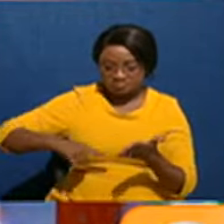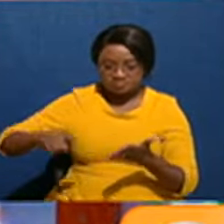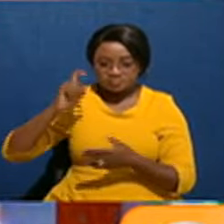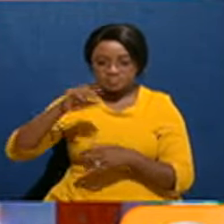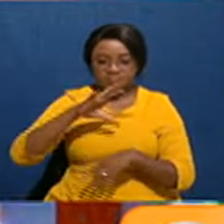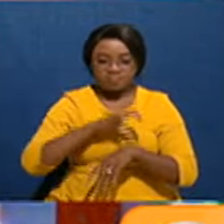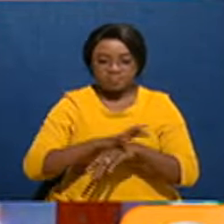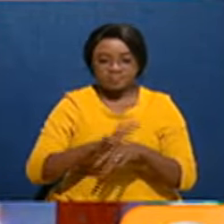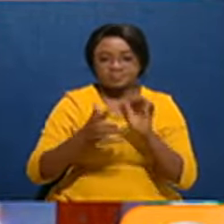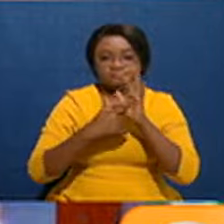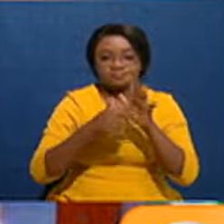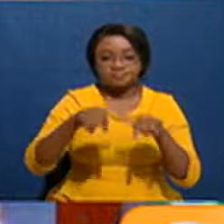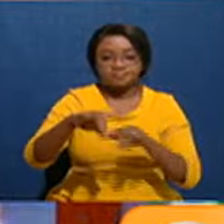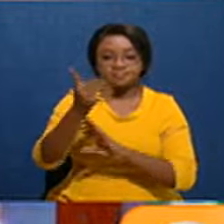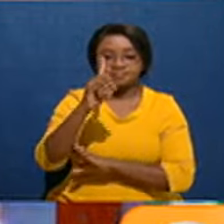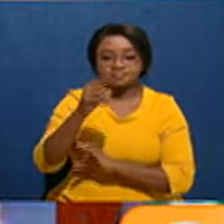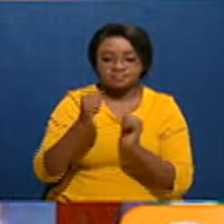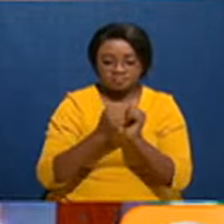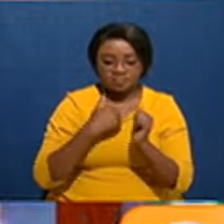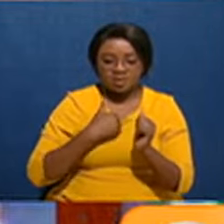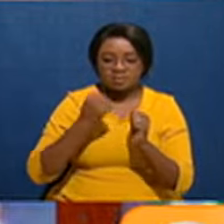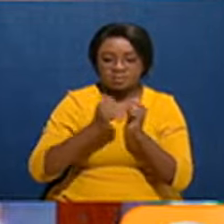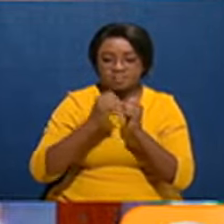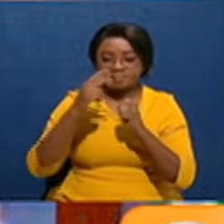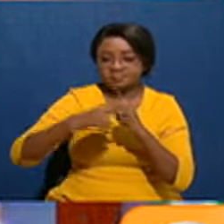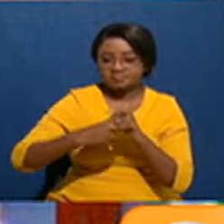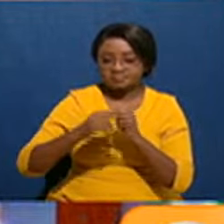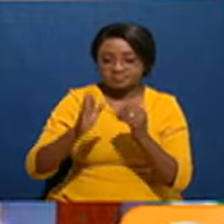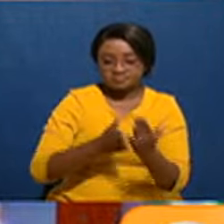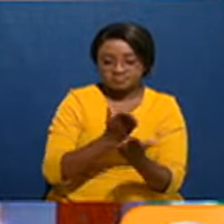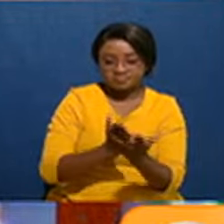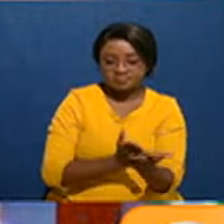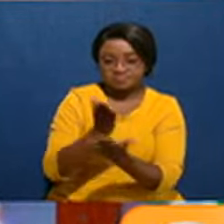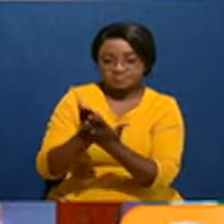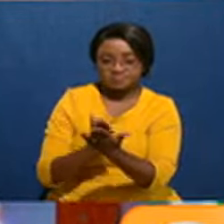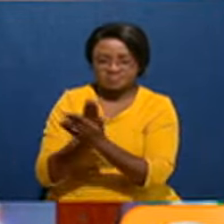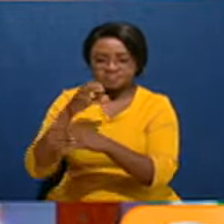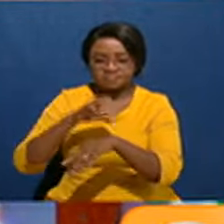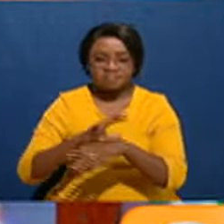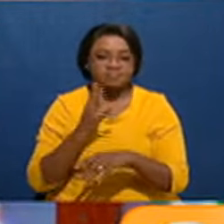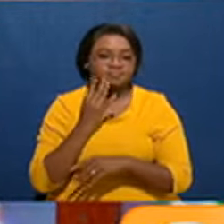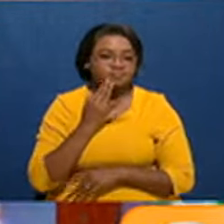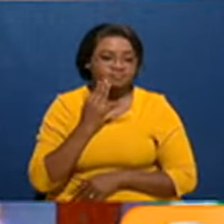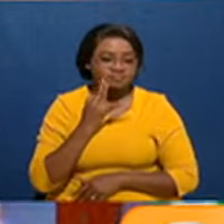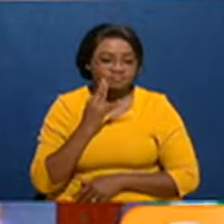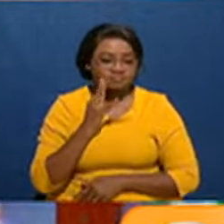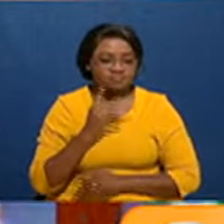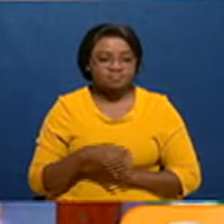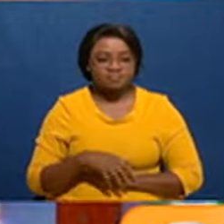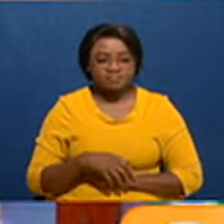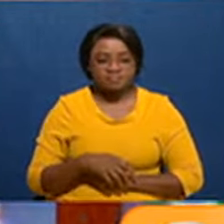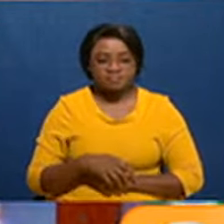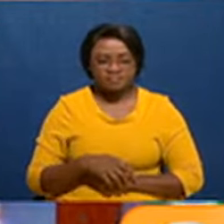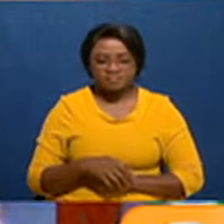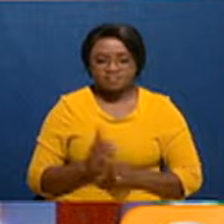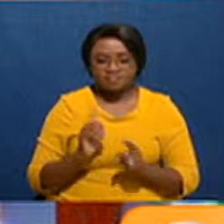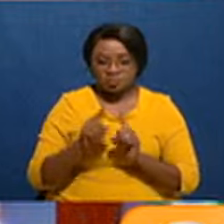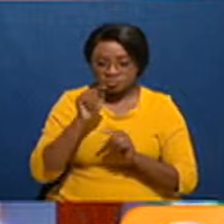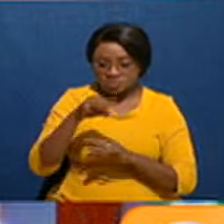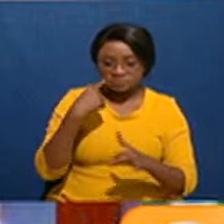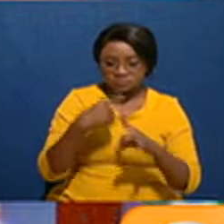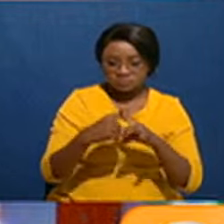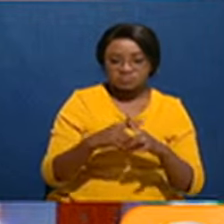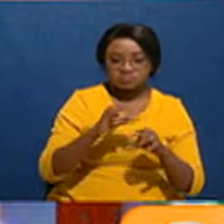Nairobi County alone, 17 applications being received every single day. If you multiply that by the number of counties, there are